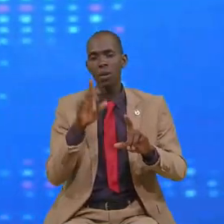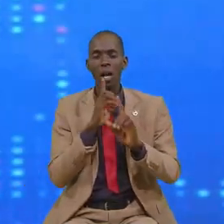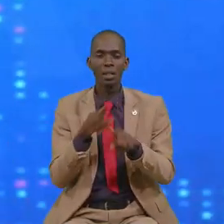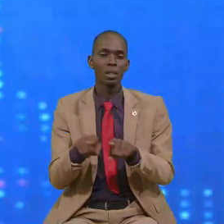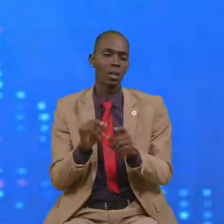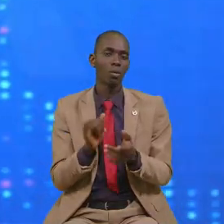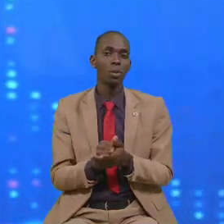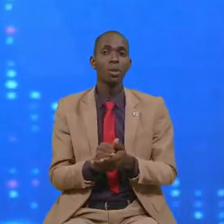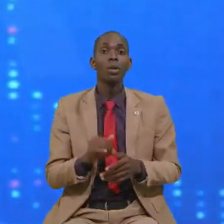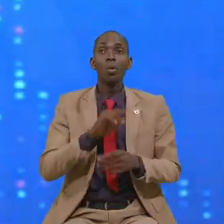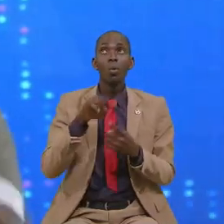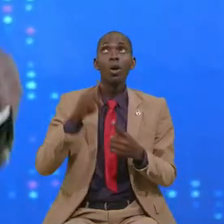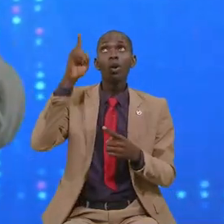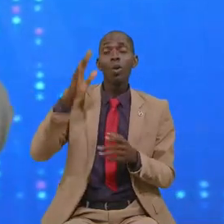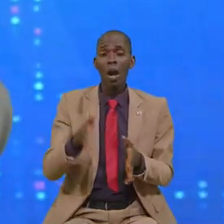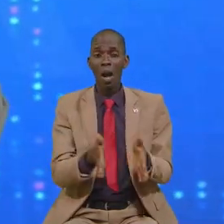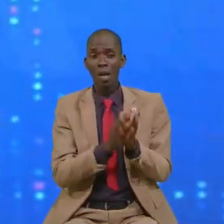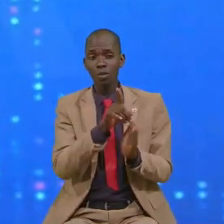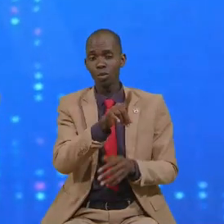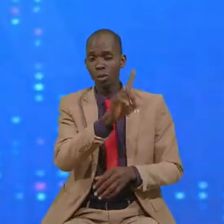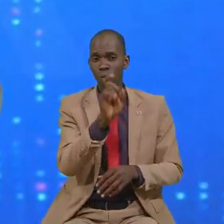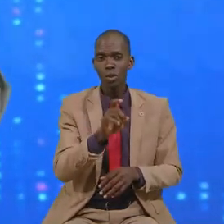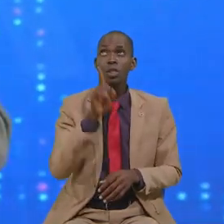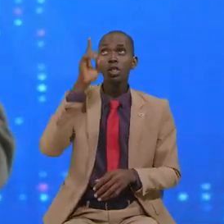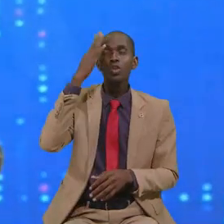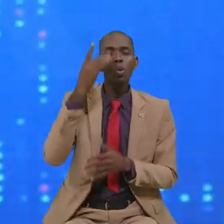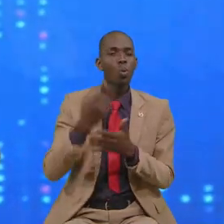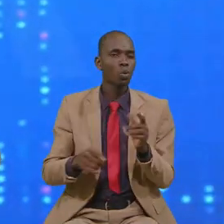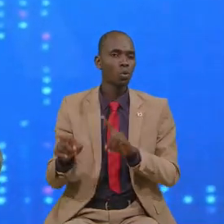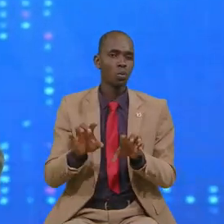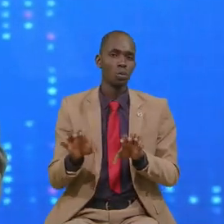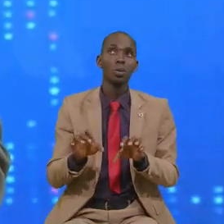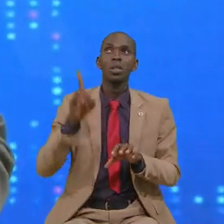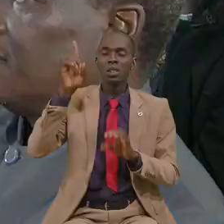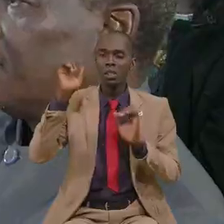do. He knows what he can do. He can raise the dead.